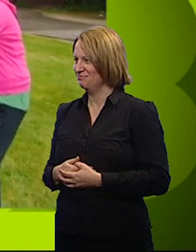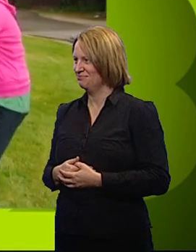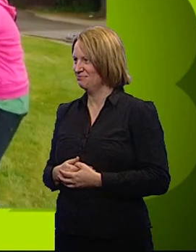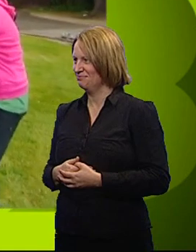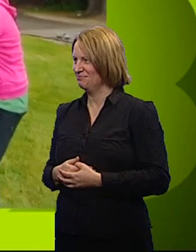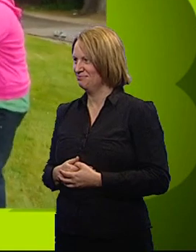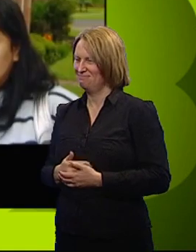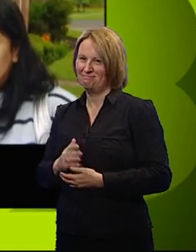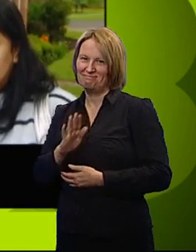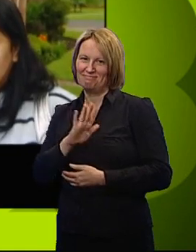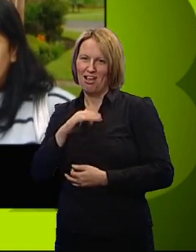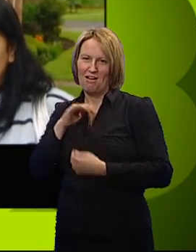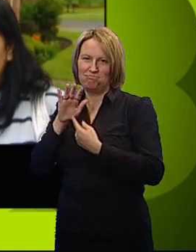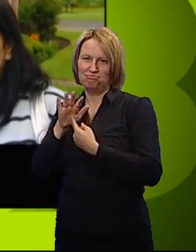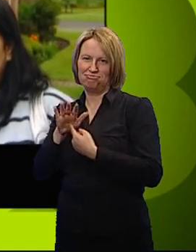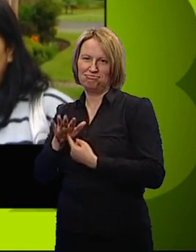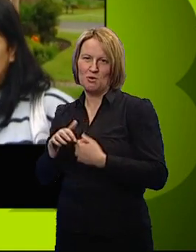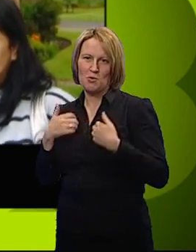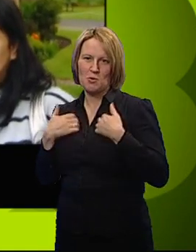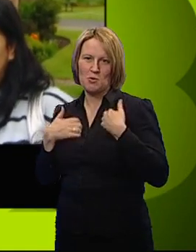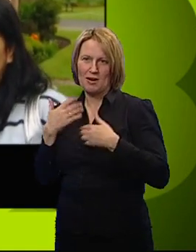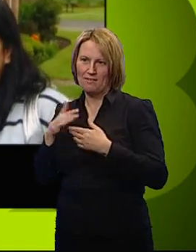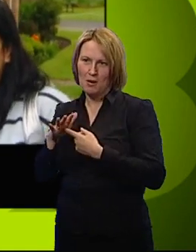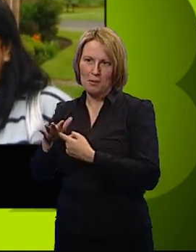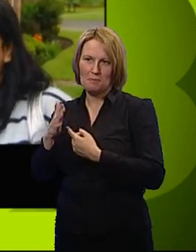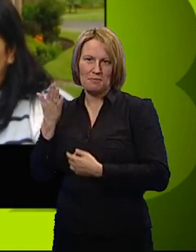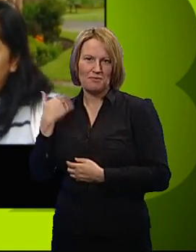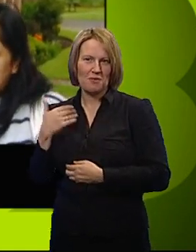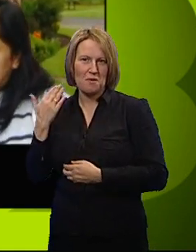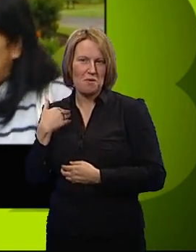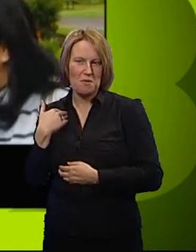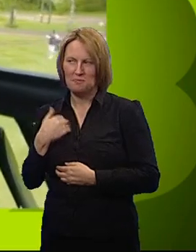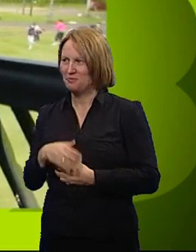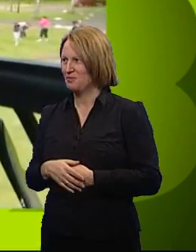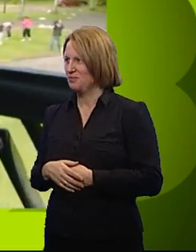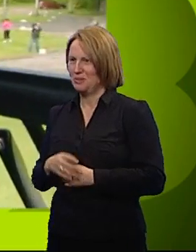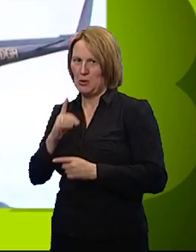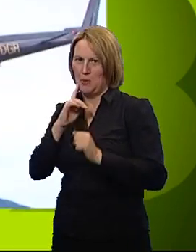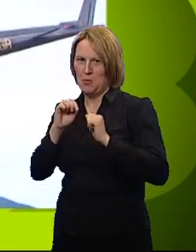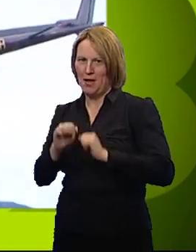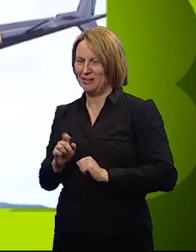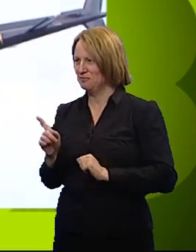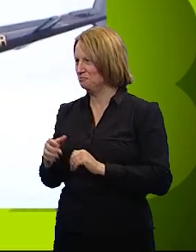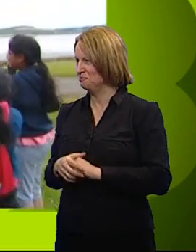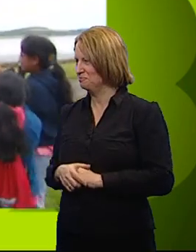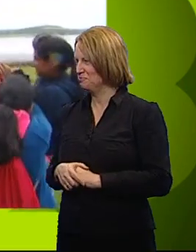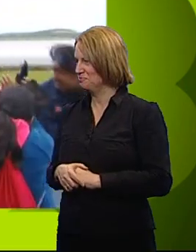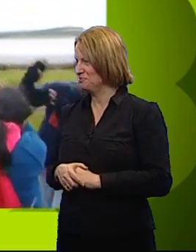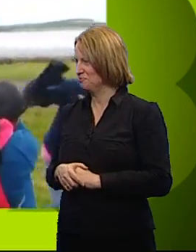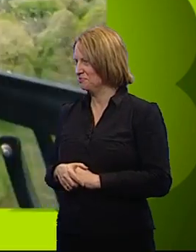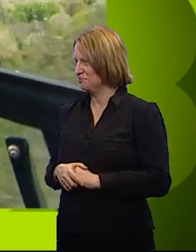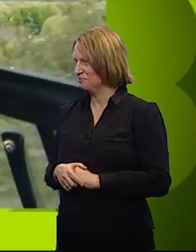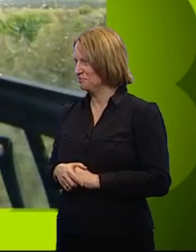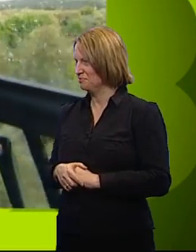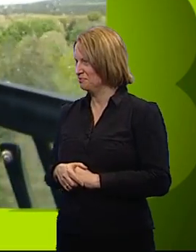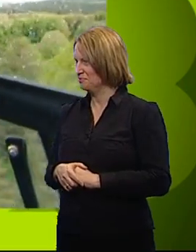I'm so excited about the helicopter ride. I've never been on a helicopter before, so I can't wait. Charlie, got a training requirement today to do a POR approach. Wow, this